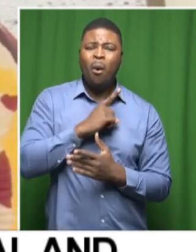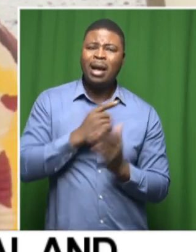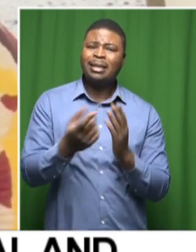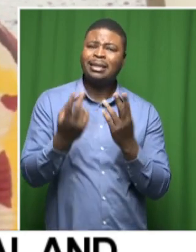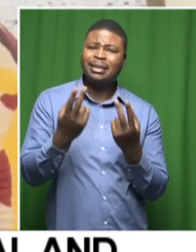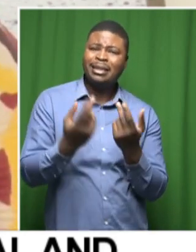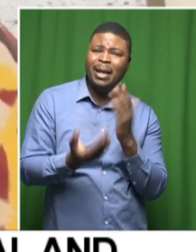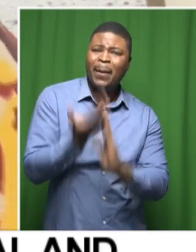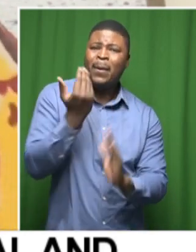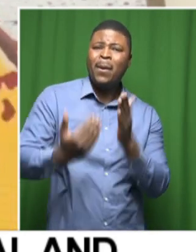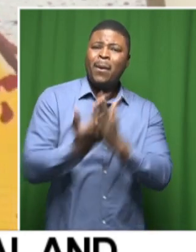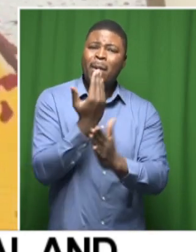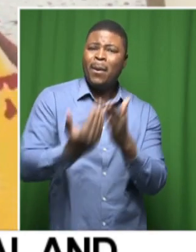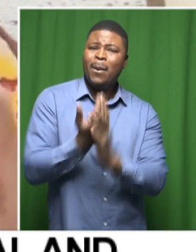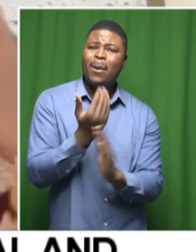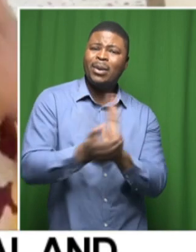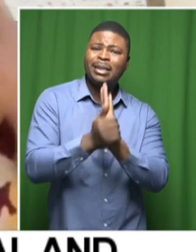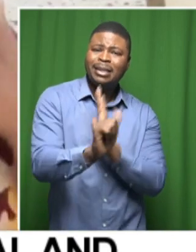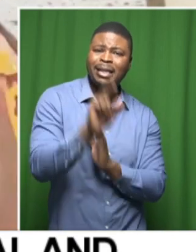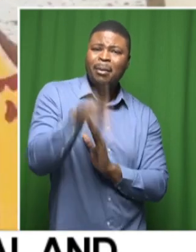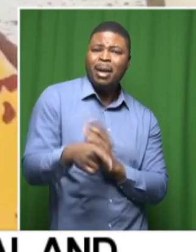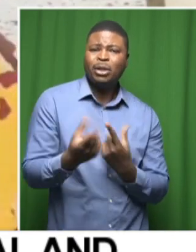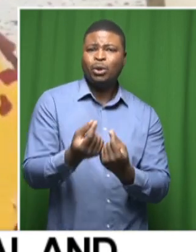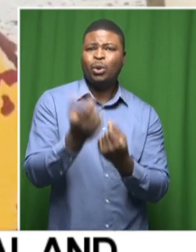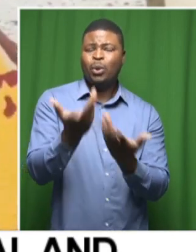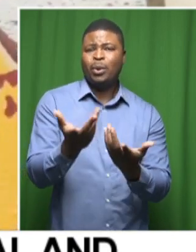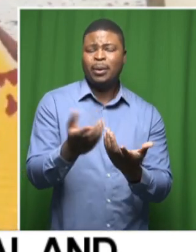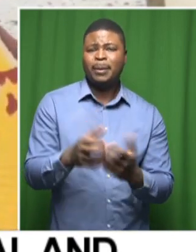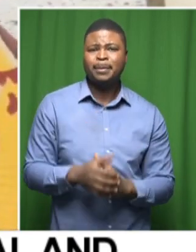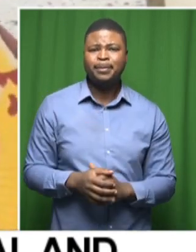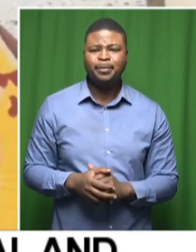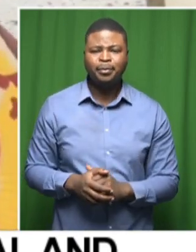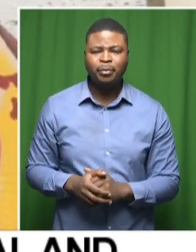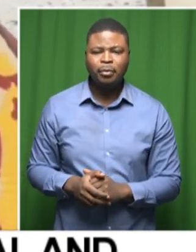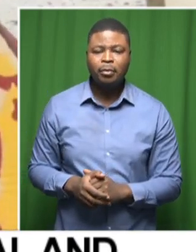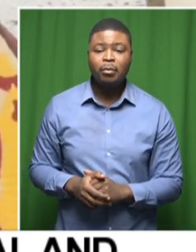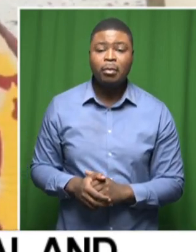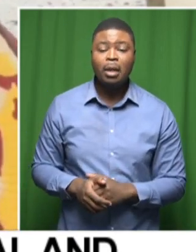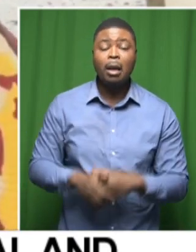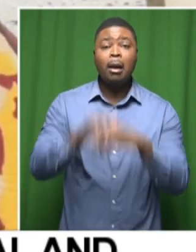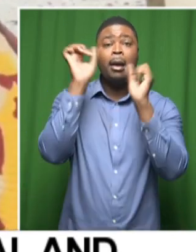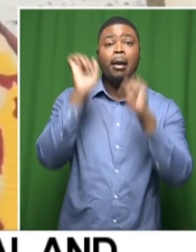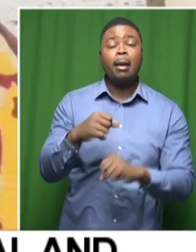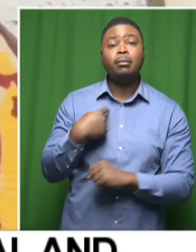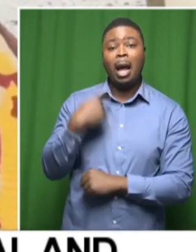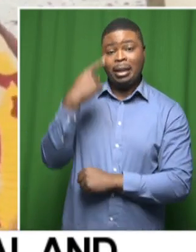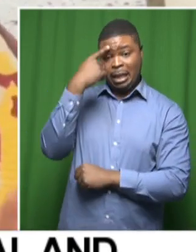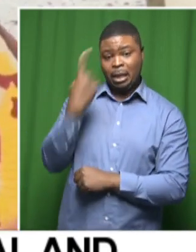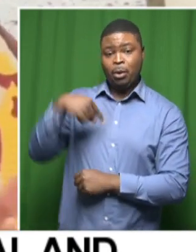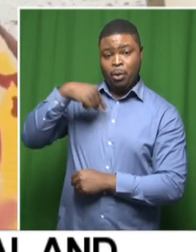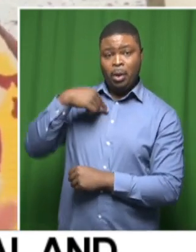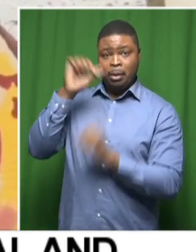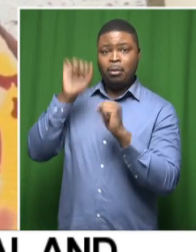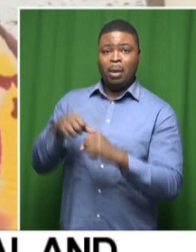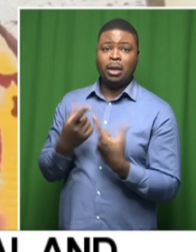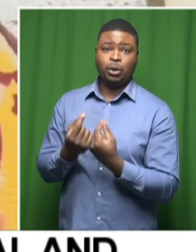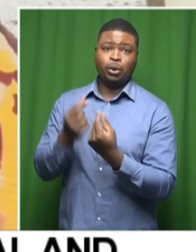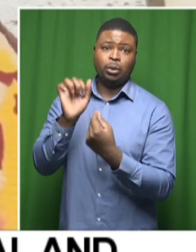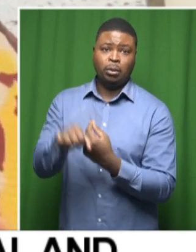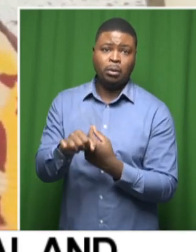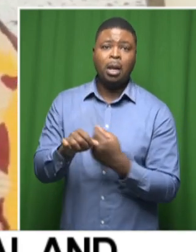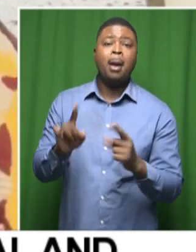skills? We should be, Leanne, and I think probably one of our biggest challenges as a country, whenever we talk